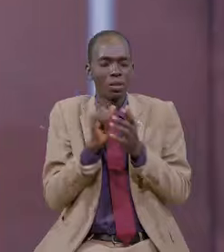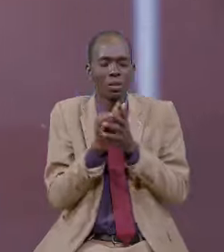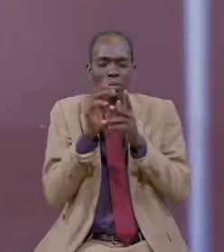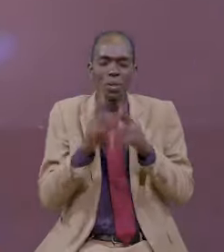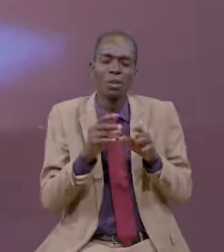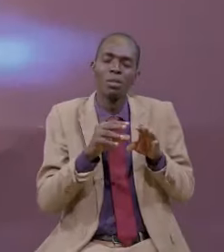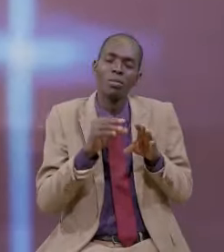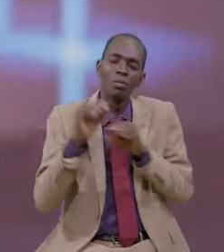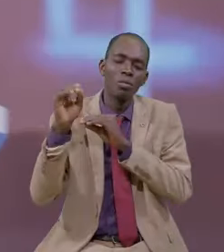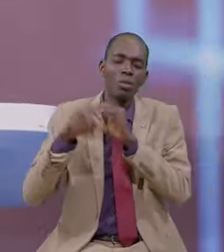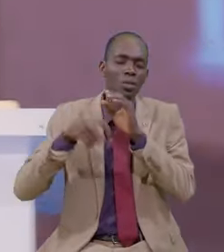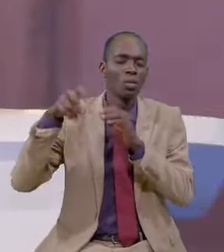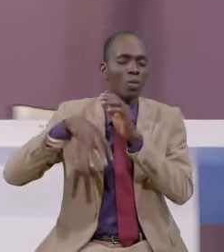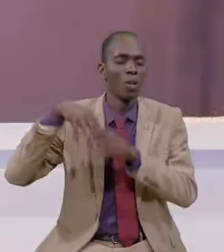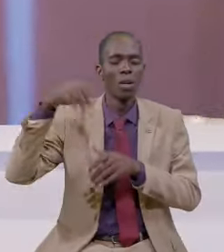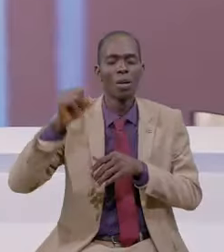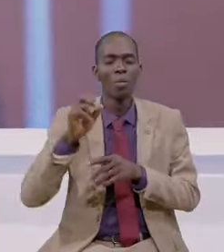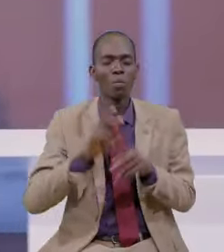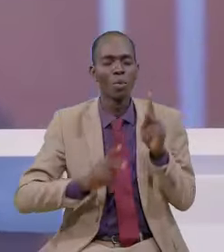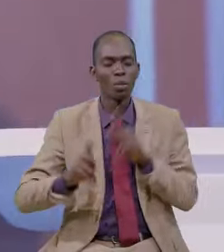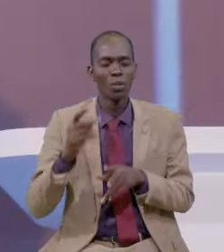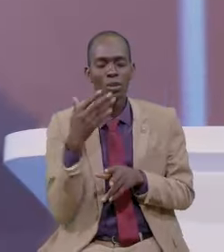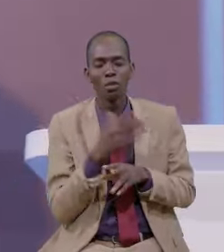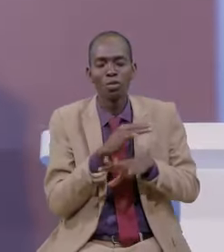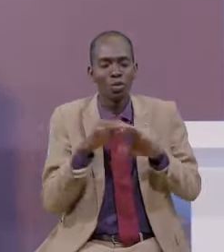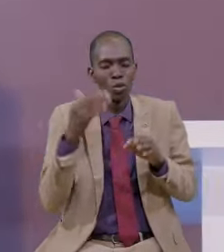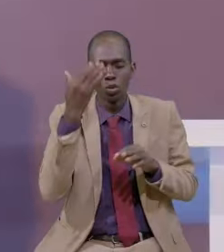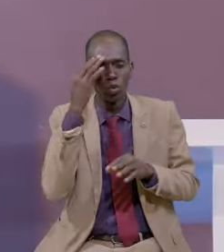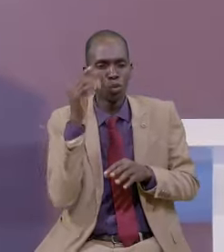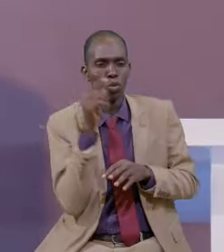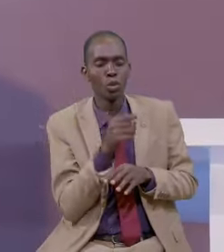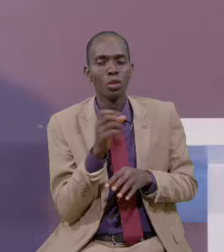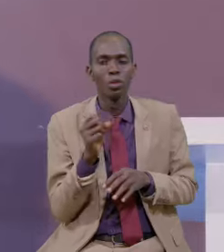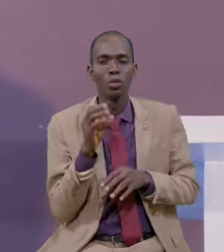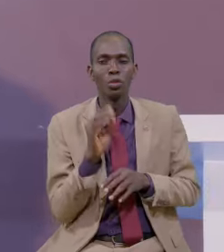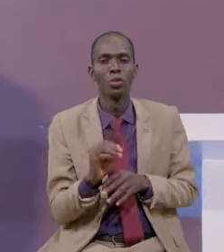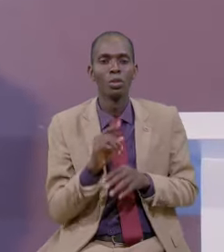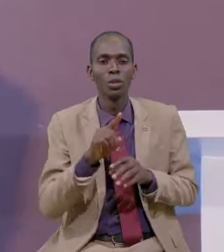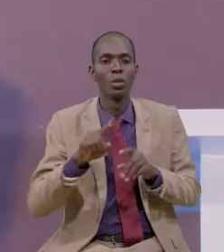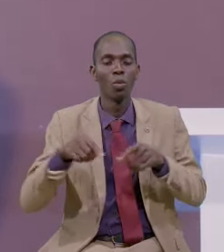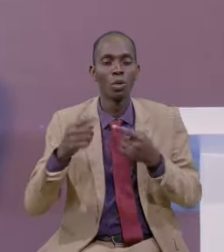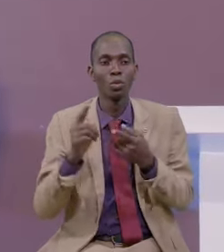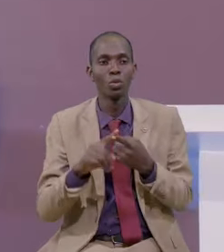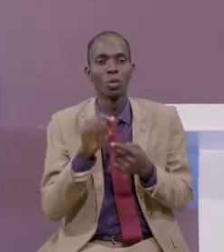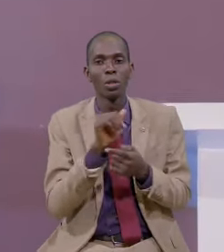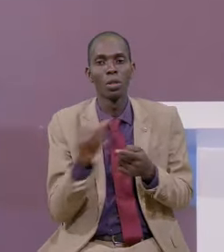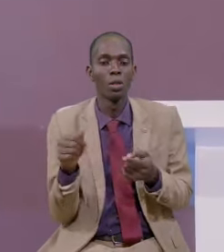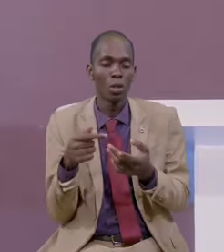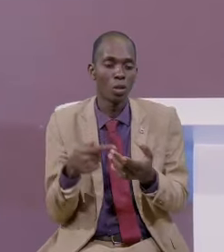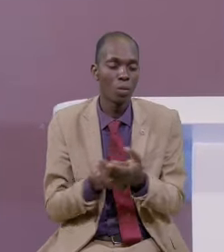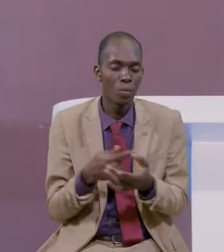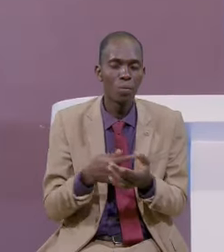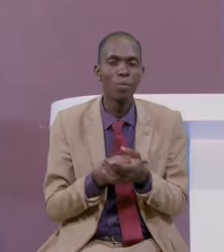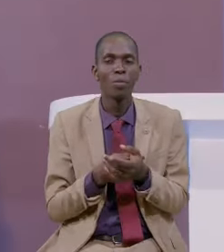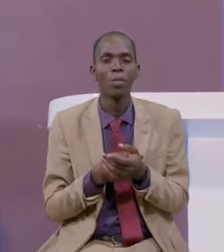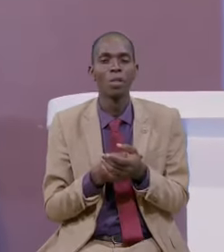got over there, people there did not know him. So he went to a gospel preaching